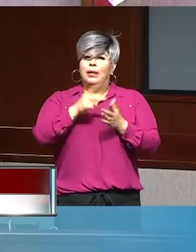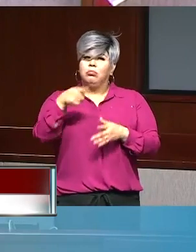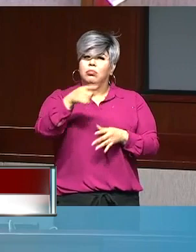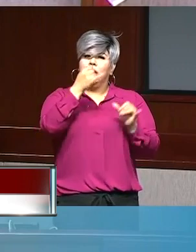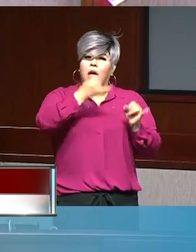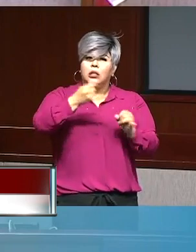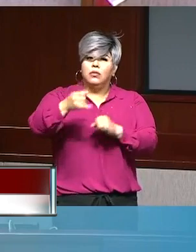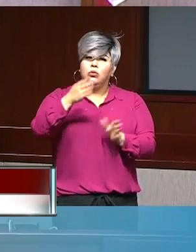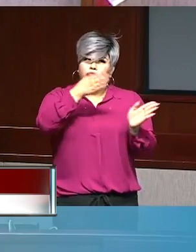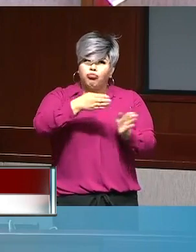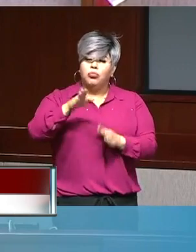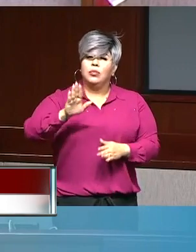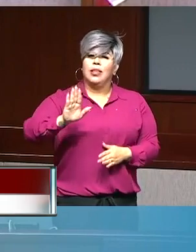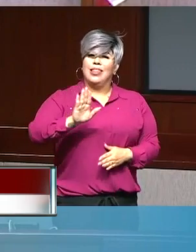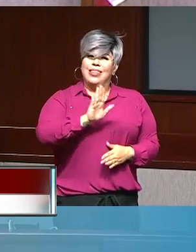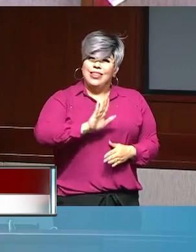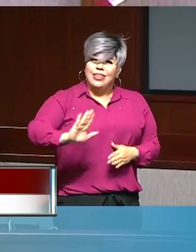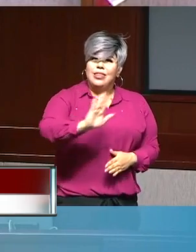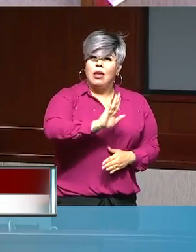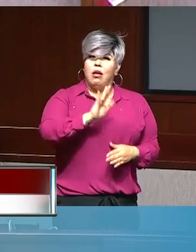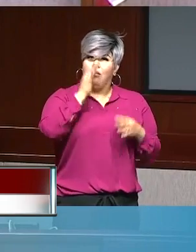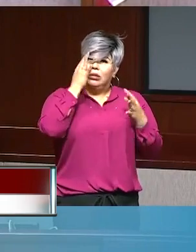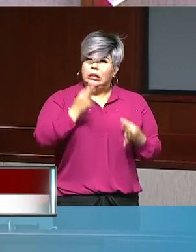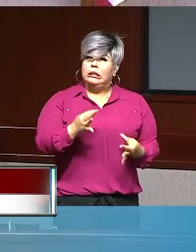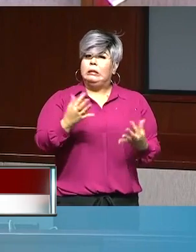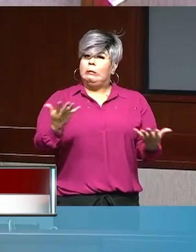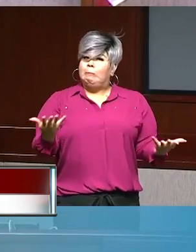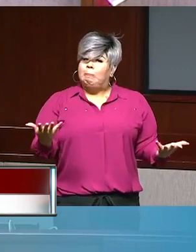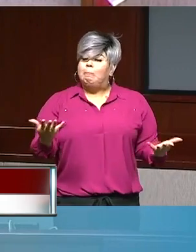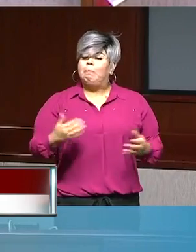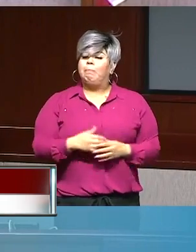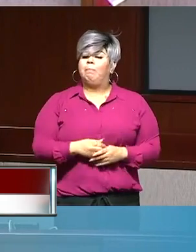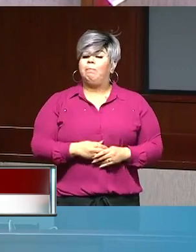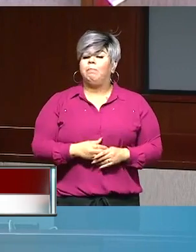individuals making not very good choices,